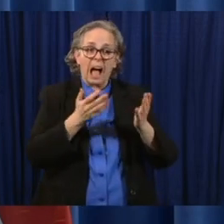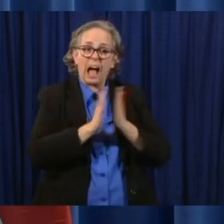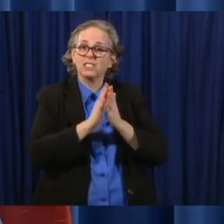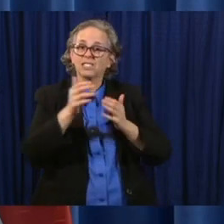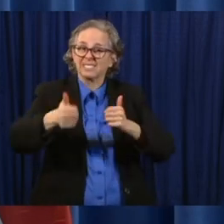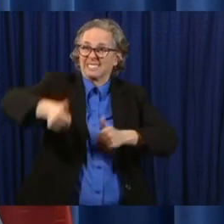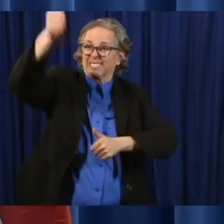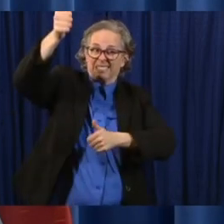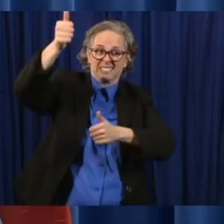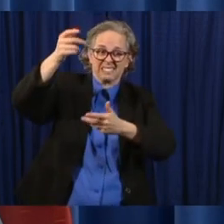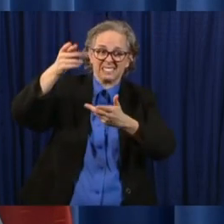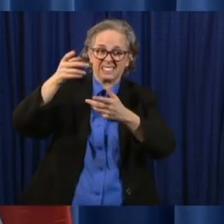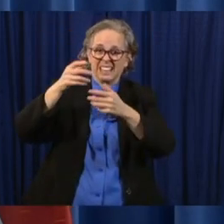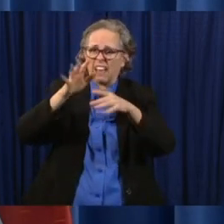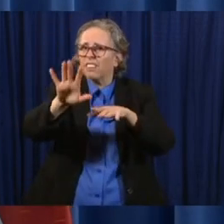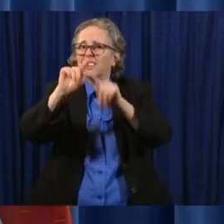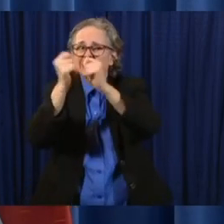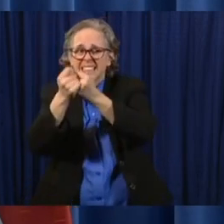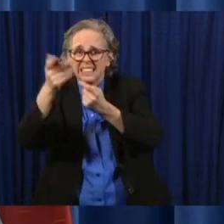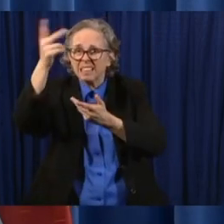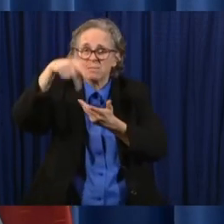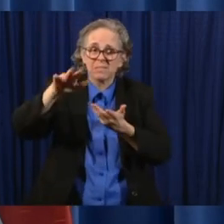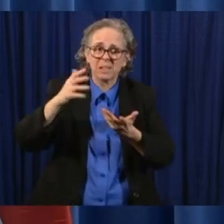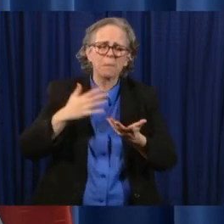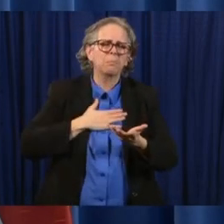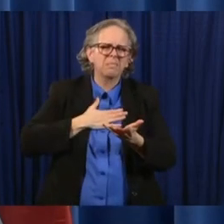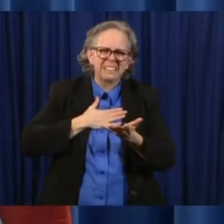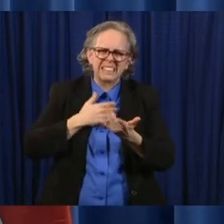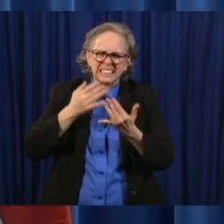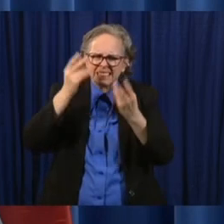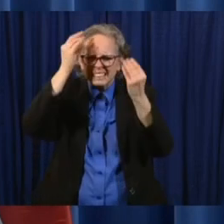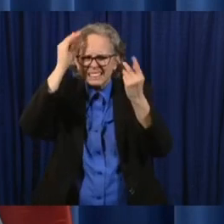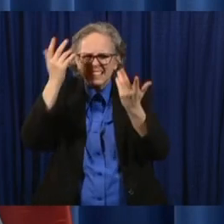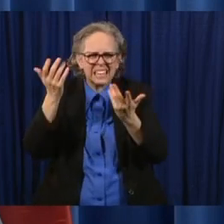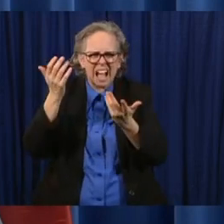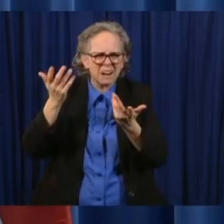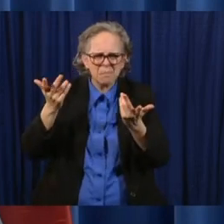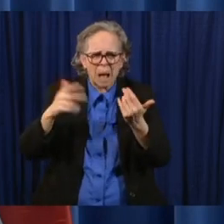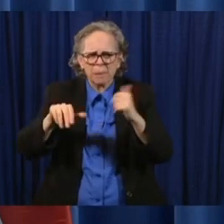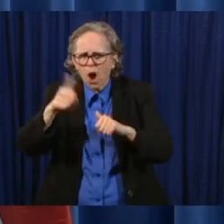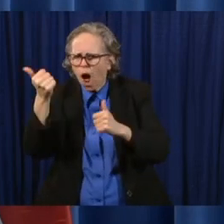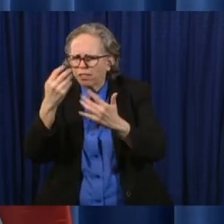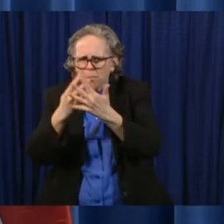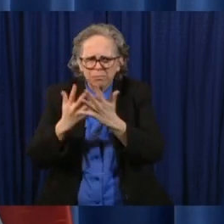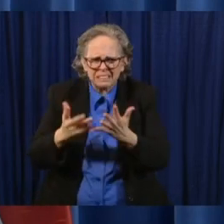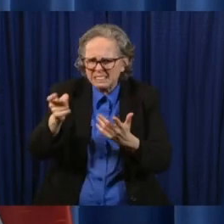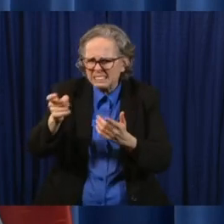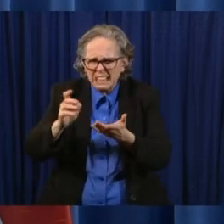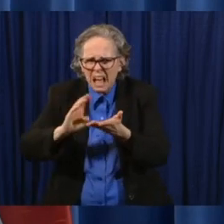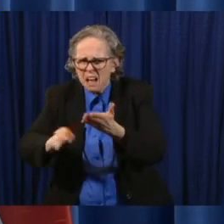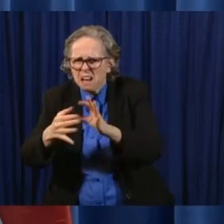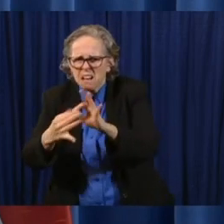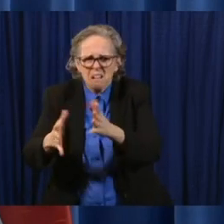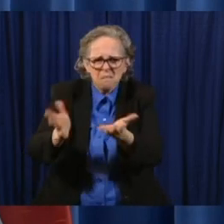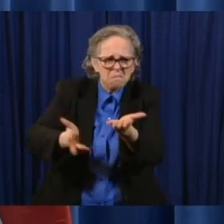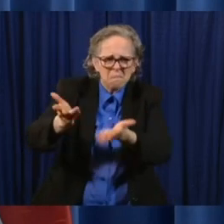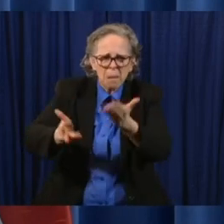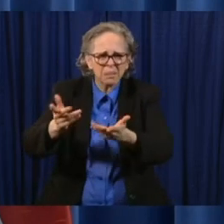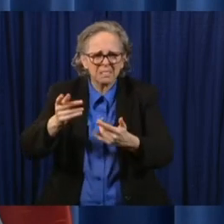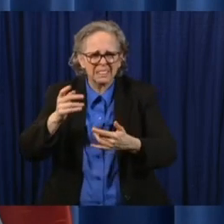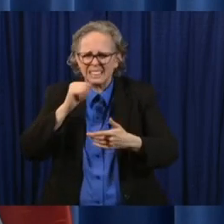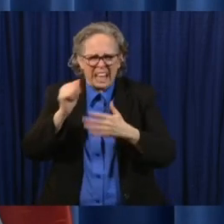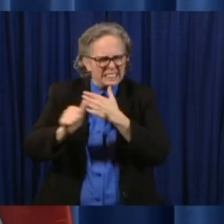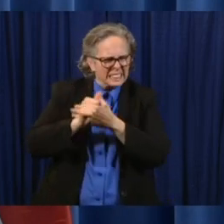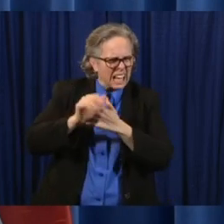today to take another look. Do we have other prisoners in there? who would not pose a danger to the